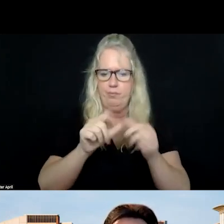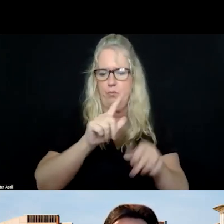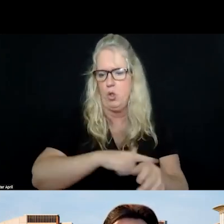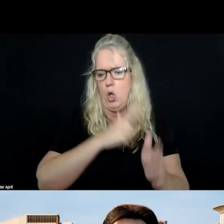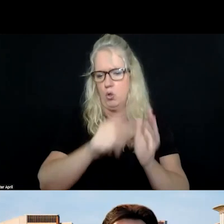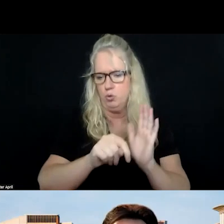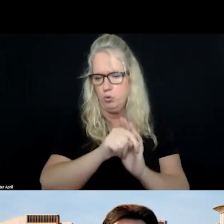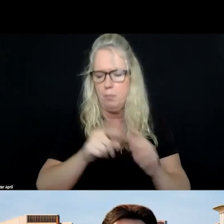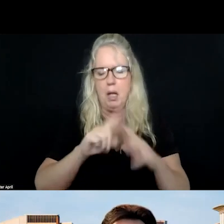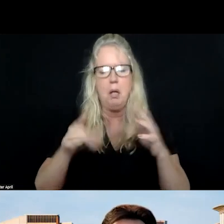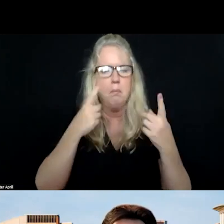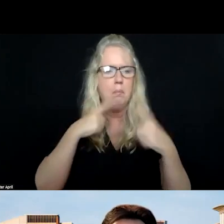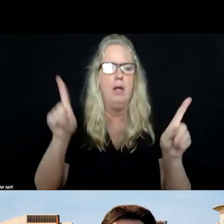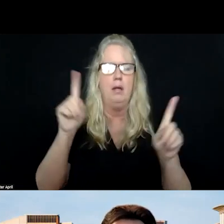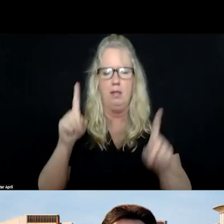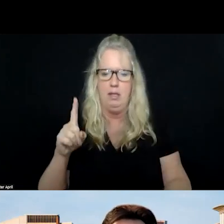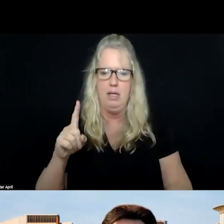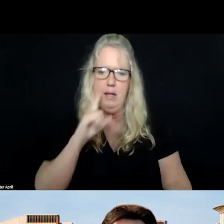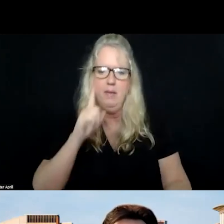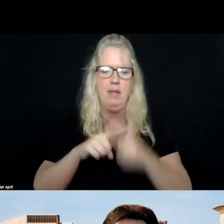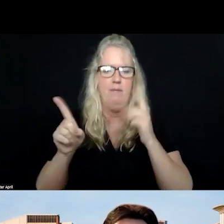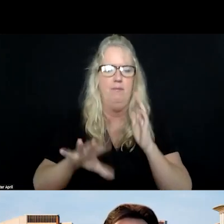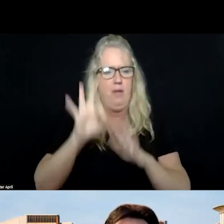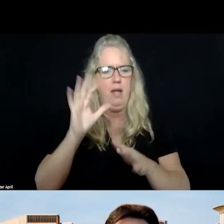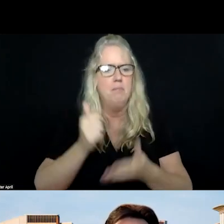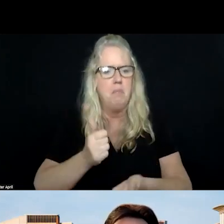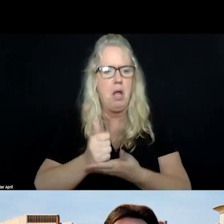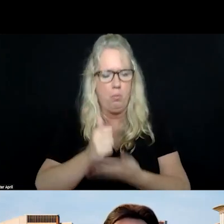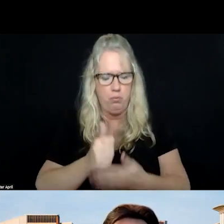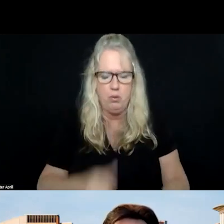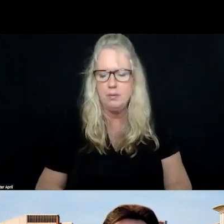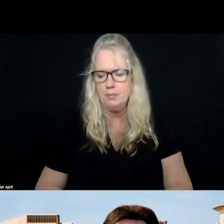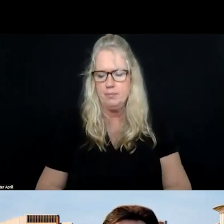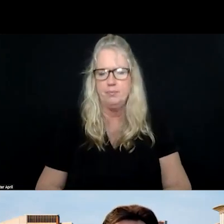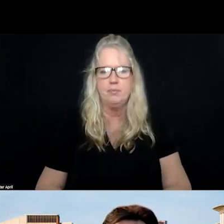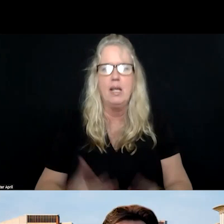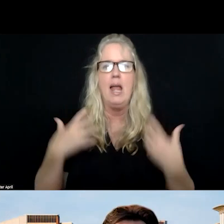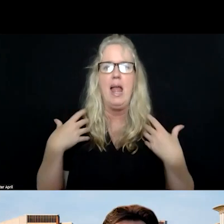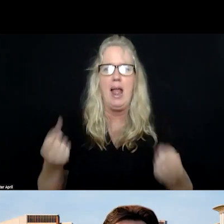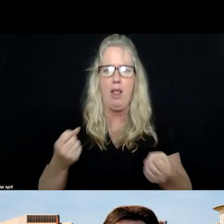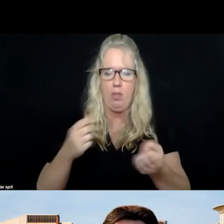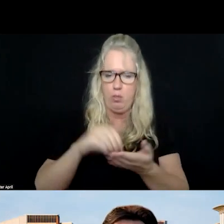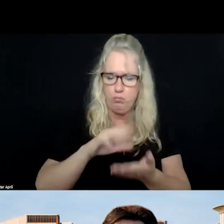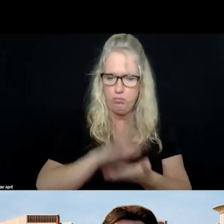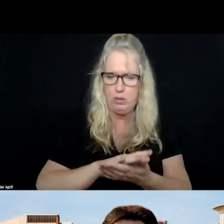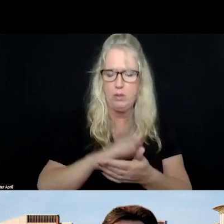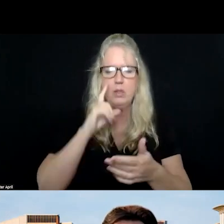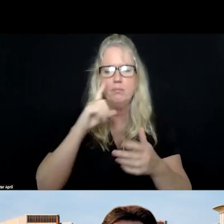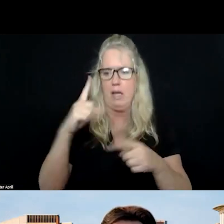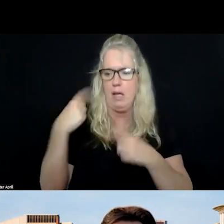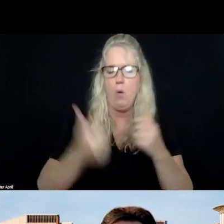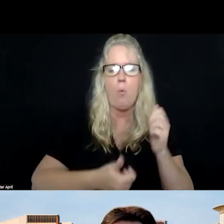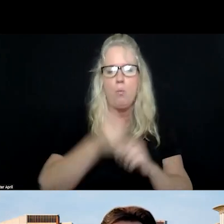medicines and achieve that successfully and find that it is helpful. Health record databases, which are how most people